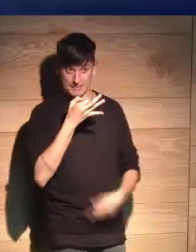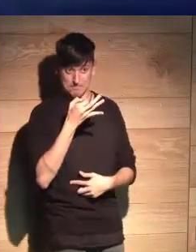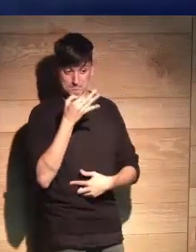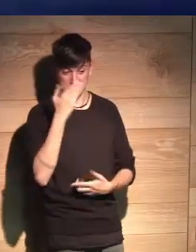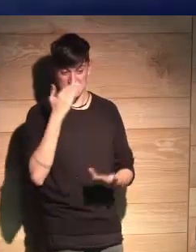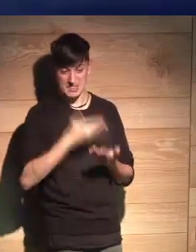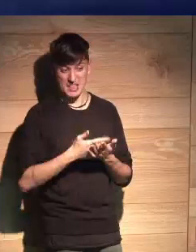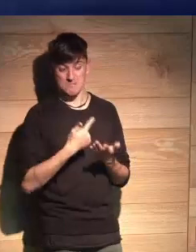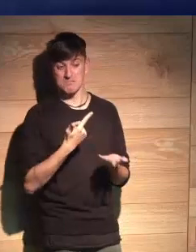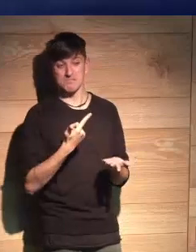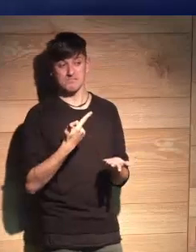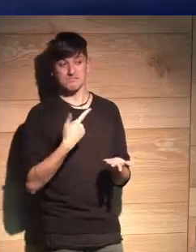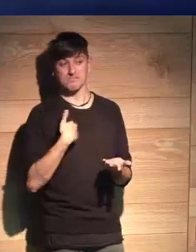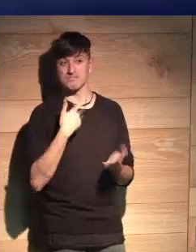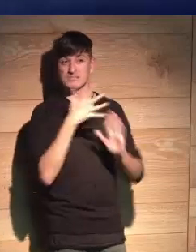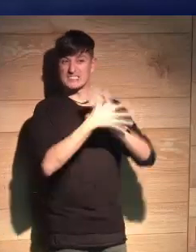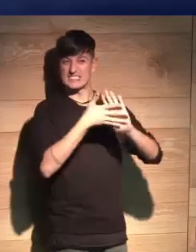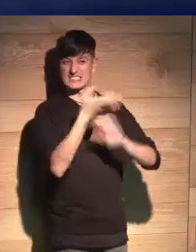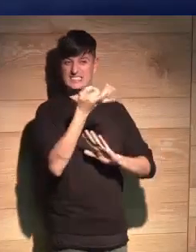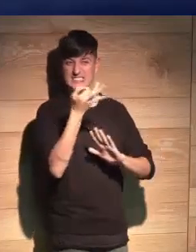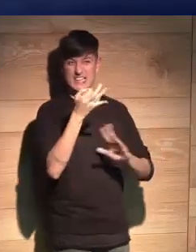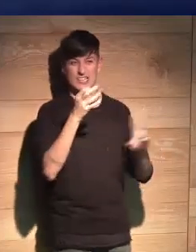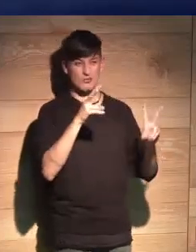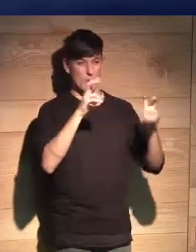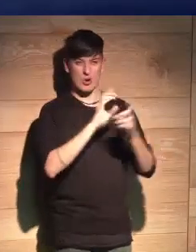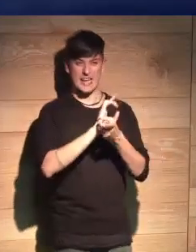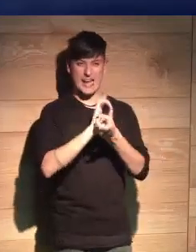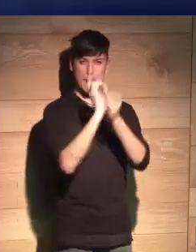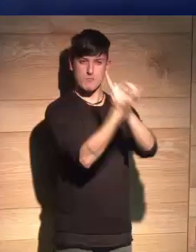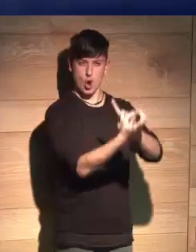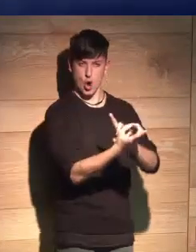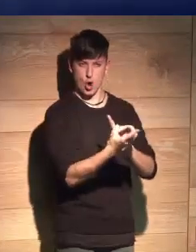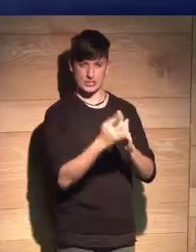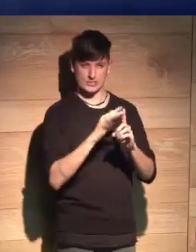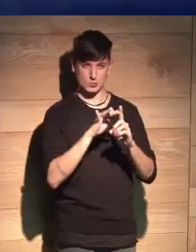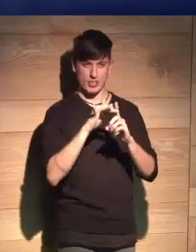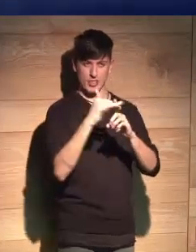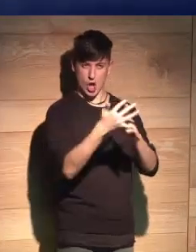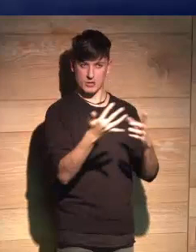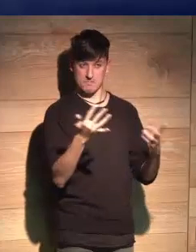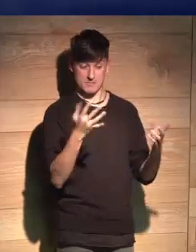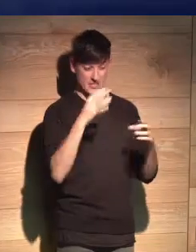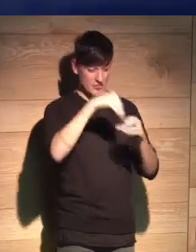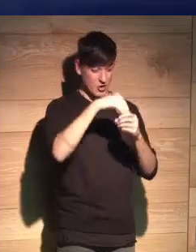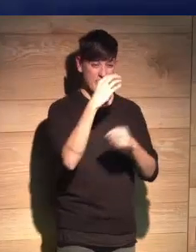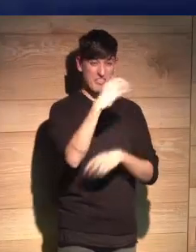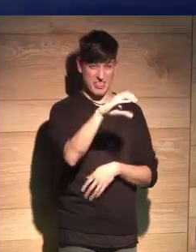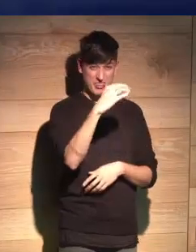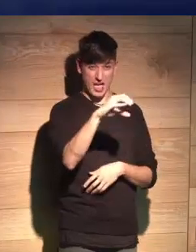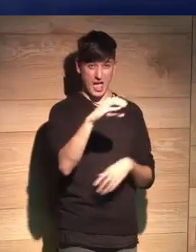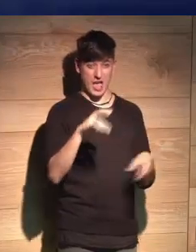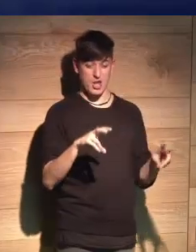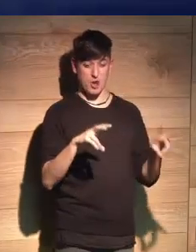talk is what they asked me to talk about was the new paradigm, the change of paradigm in science